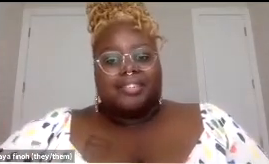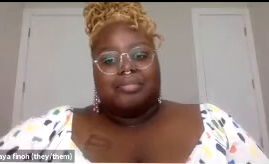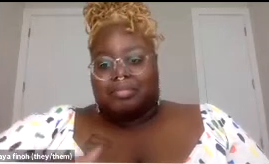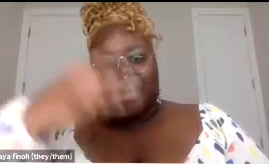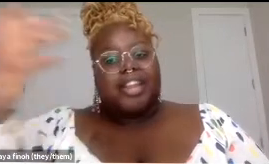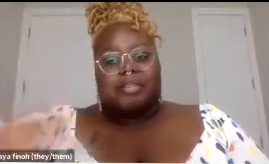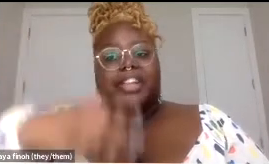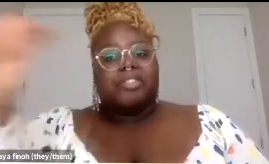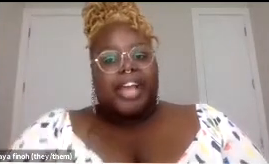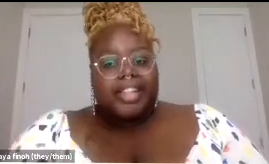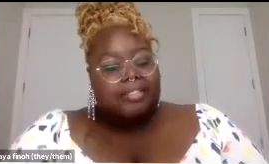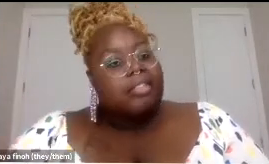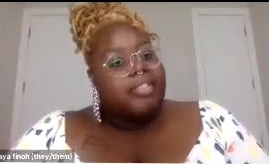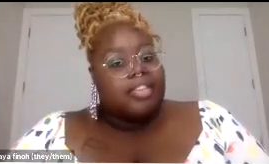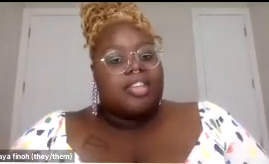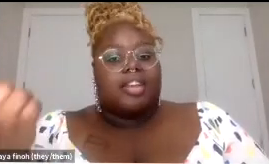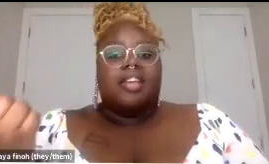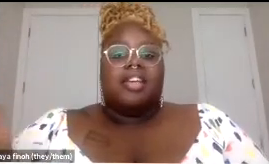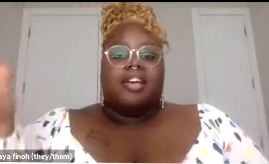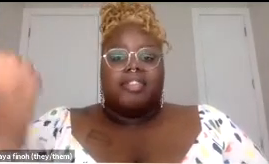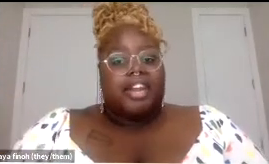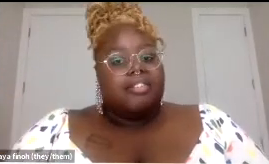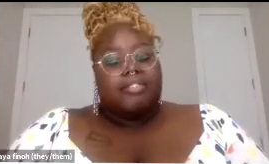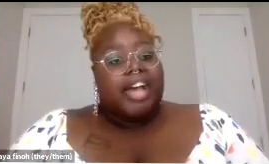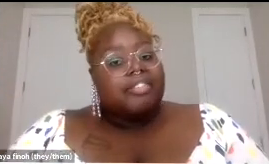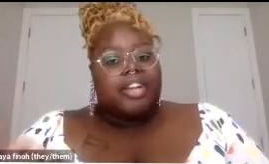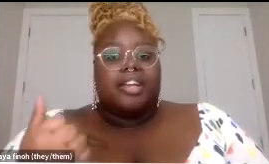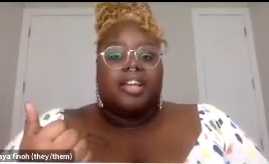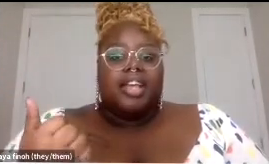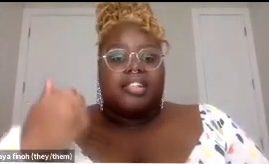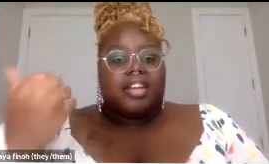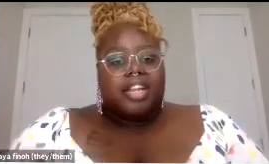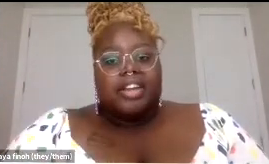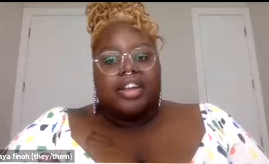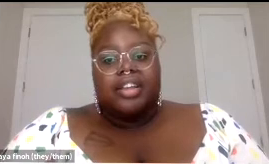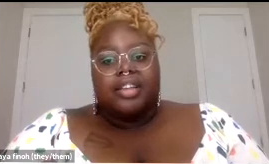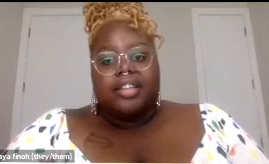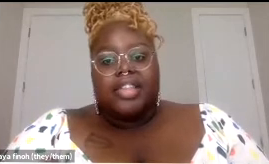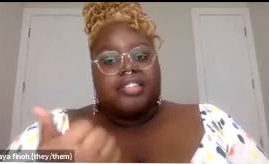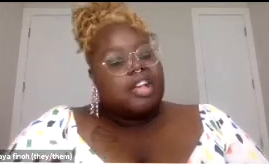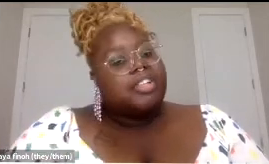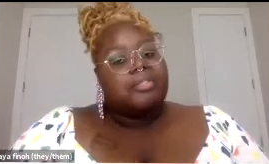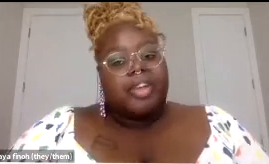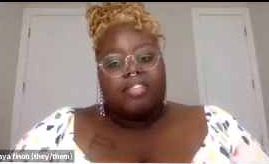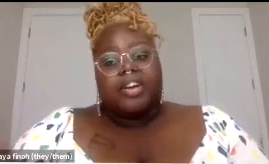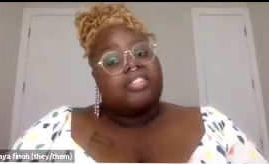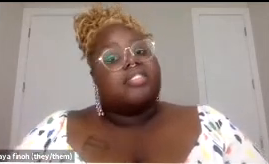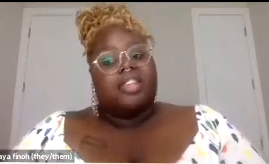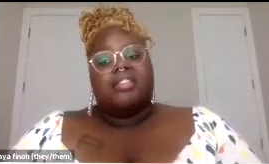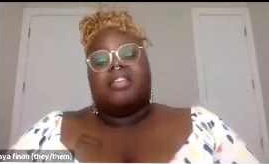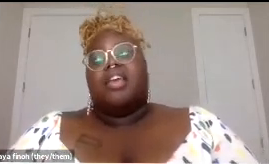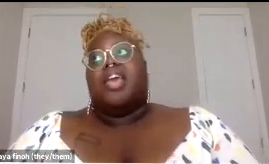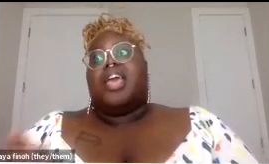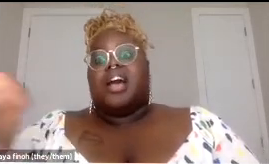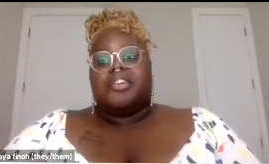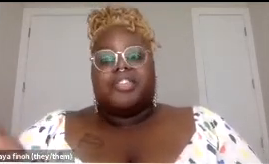that Indians are being dragged down to the position of natives of Africa, it's clear that his coming to racial